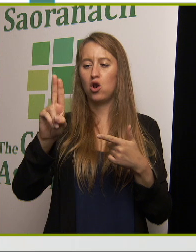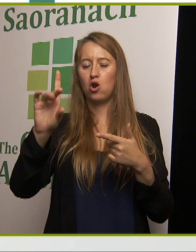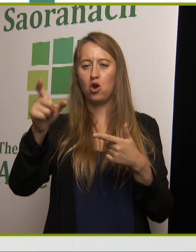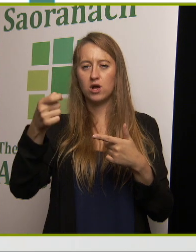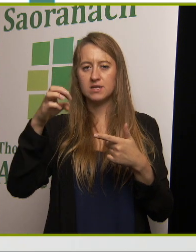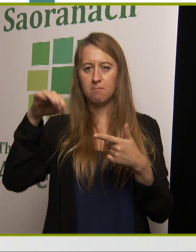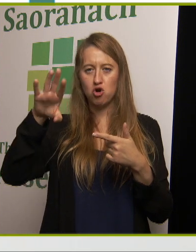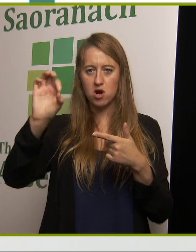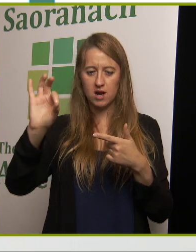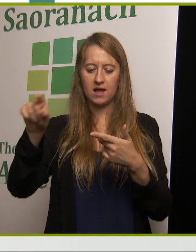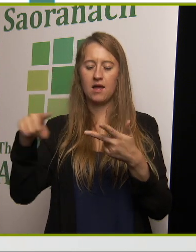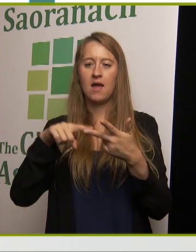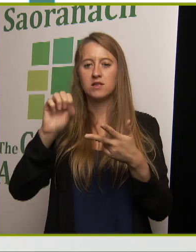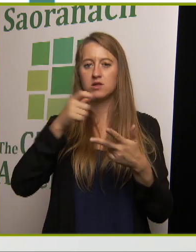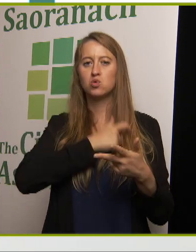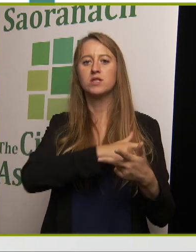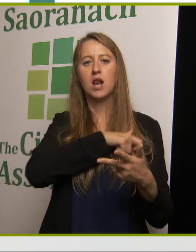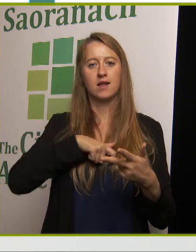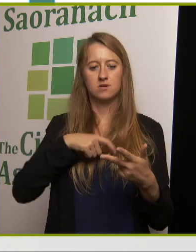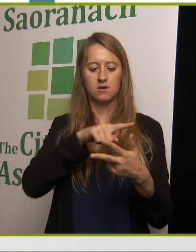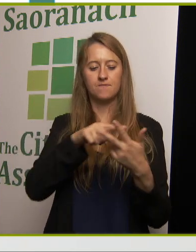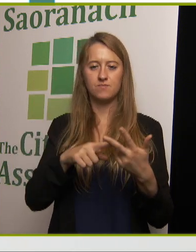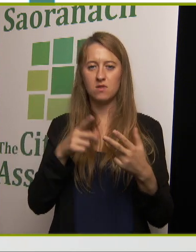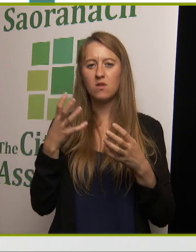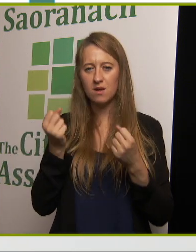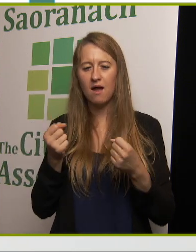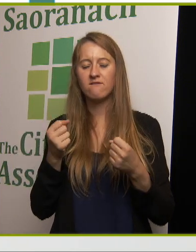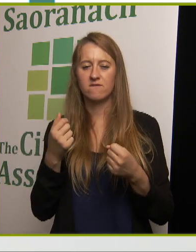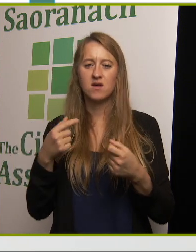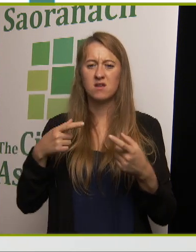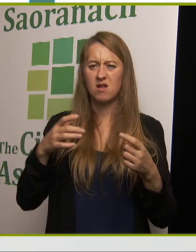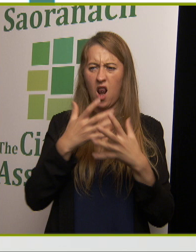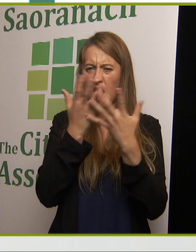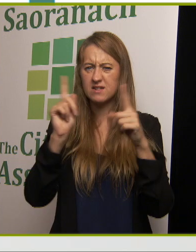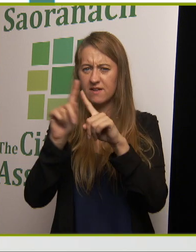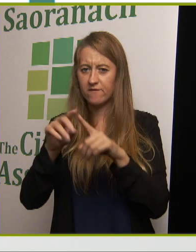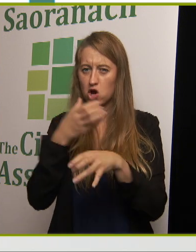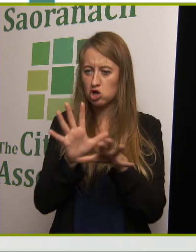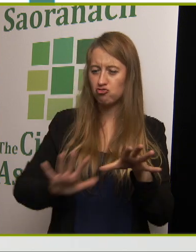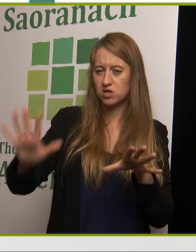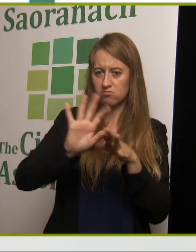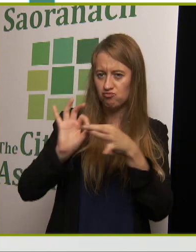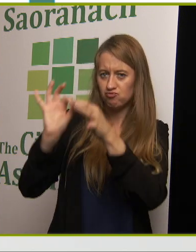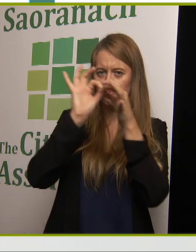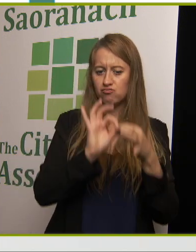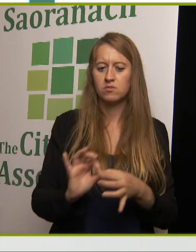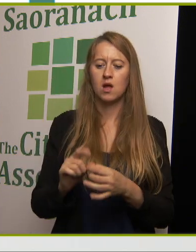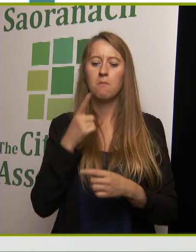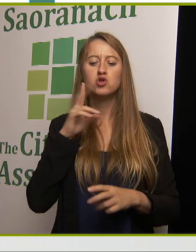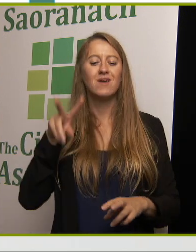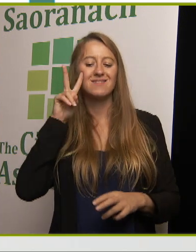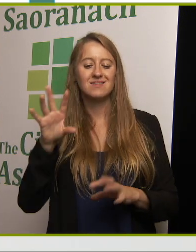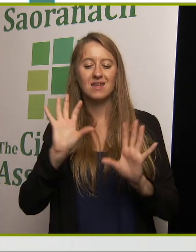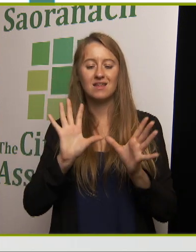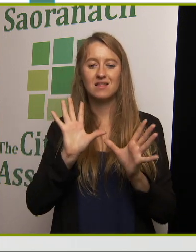Atlantic. And we've been carrying out this assessment, which will be published next year. Much of it is online at the moment, and there's a web link at the bottom of the page